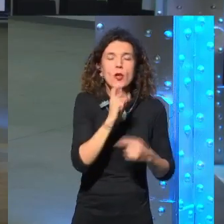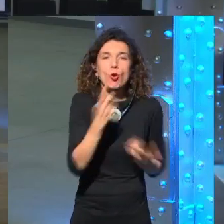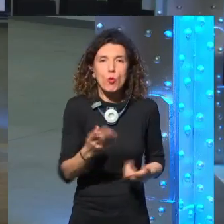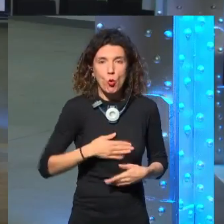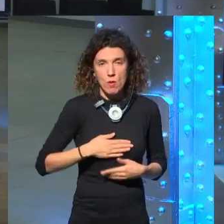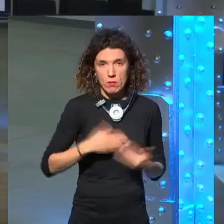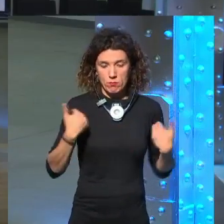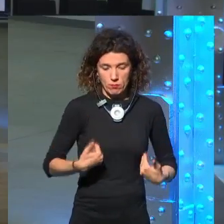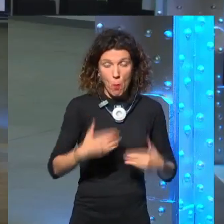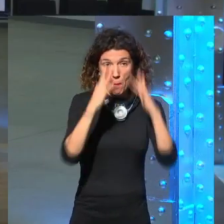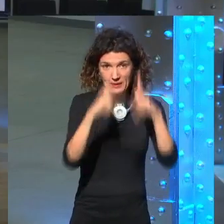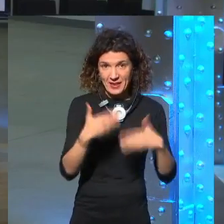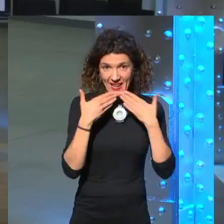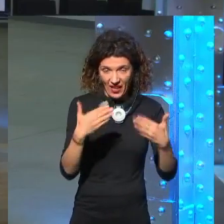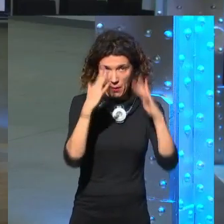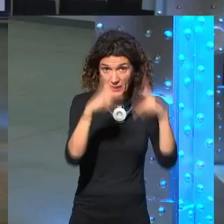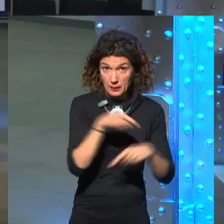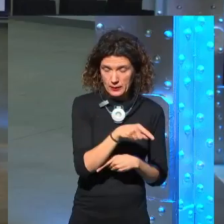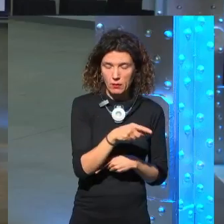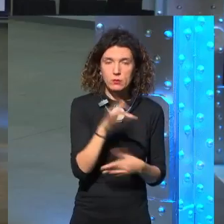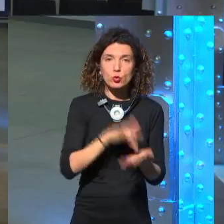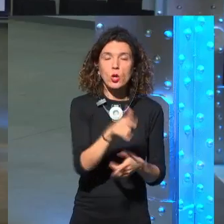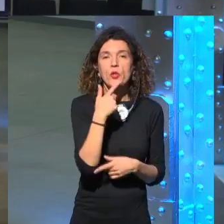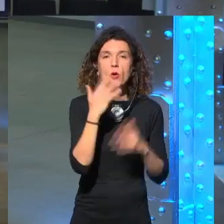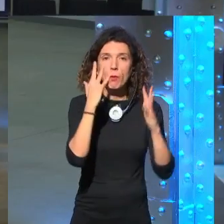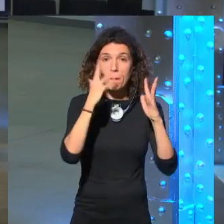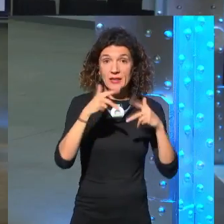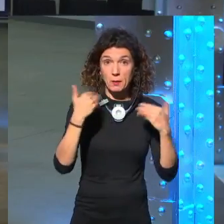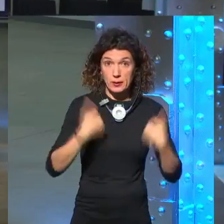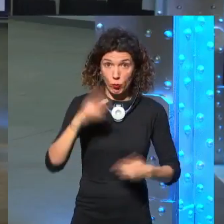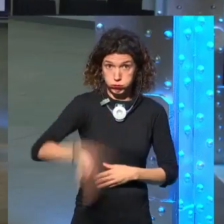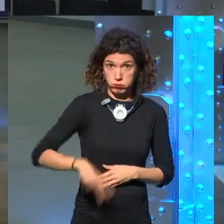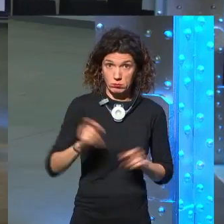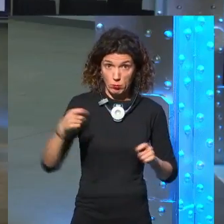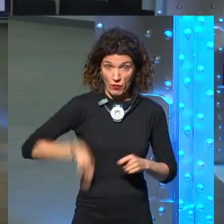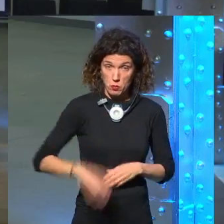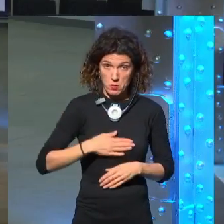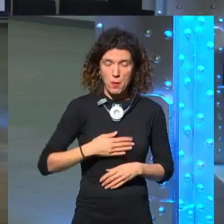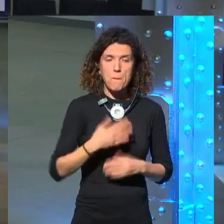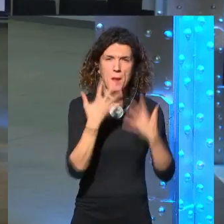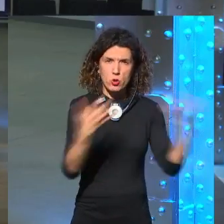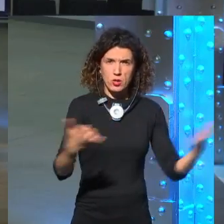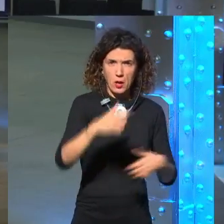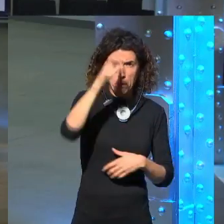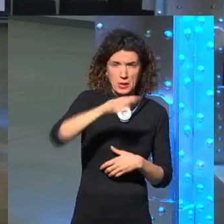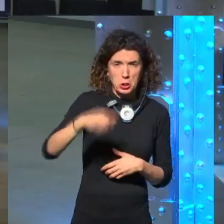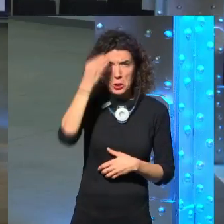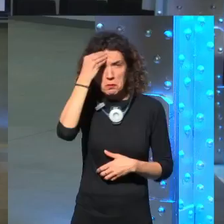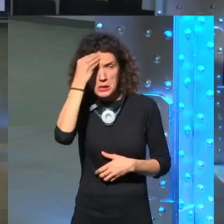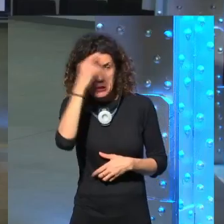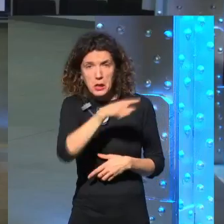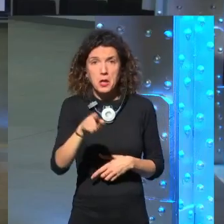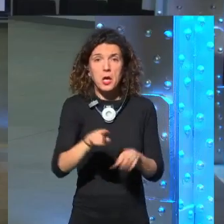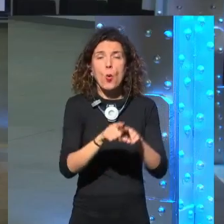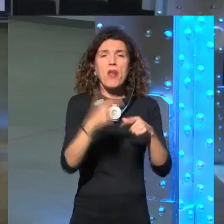mathematics. Actually, when I tell people I'm a mathematician, I think most people think I'm doing long division to a lot of decimal places,